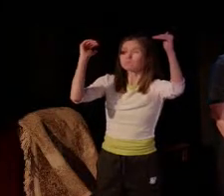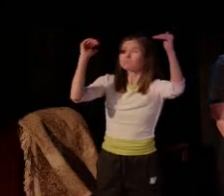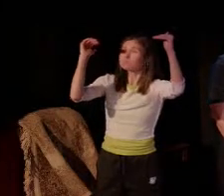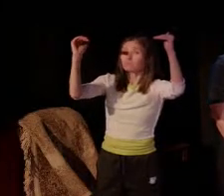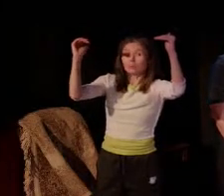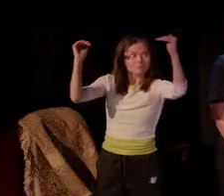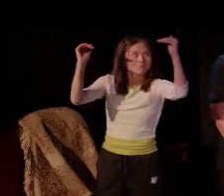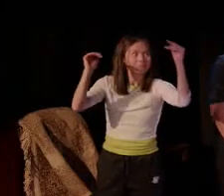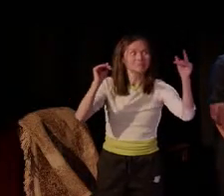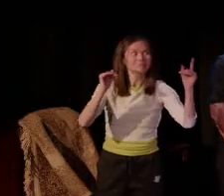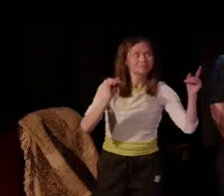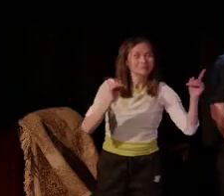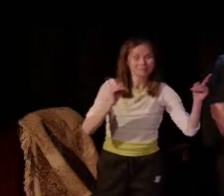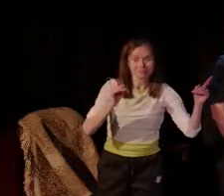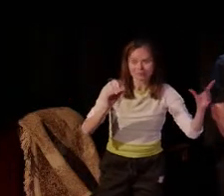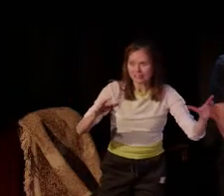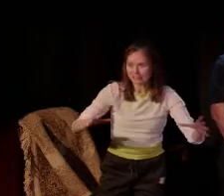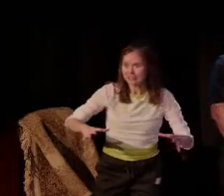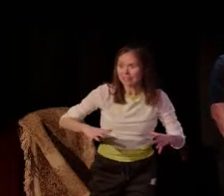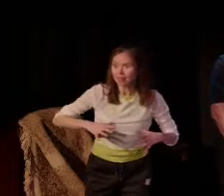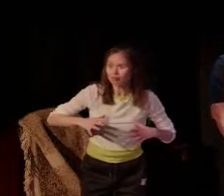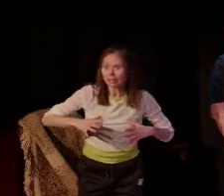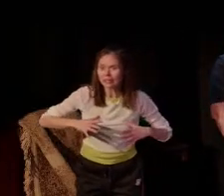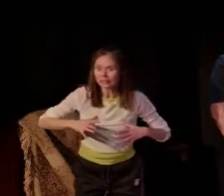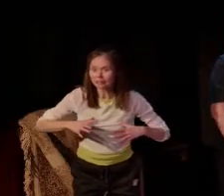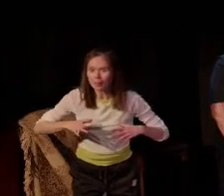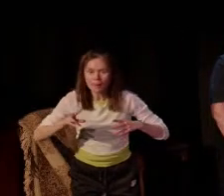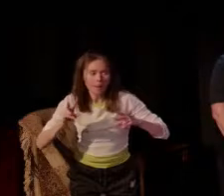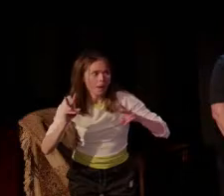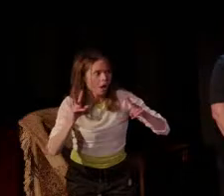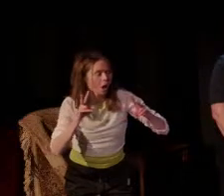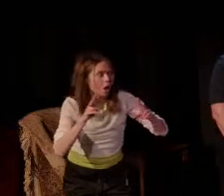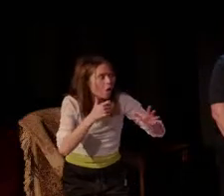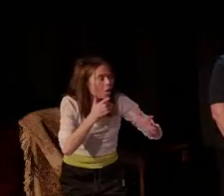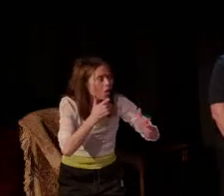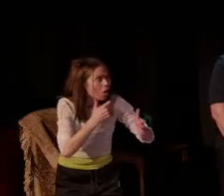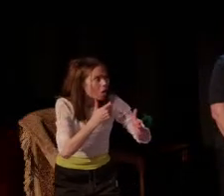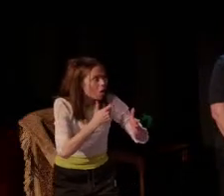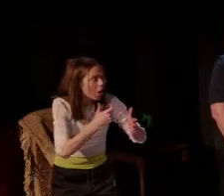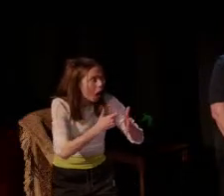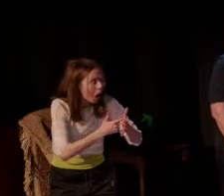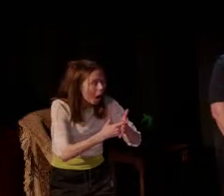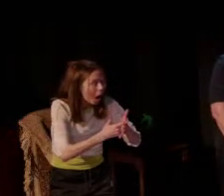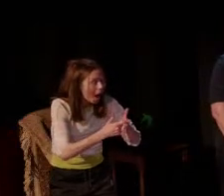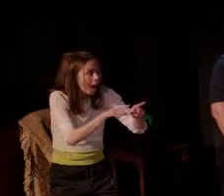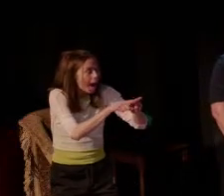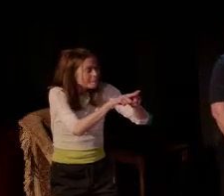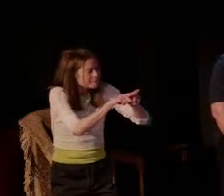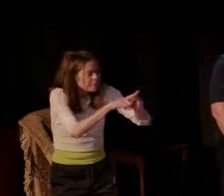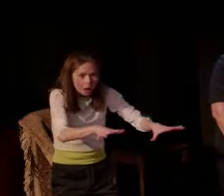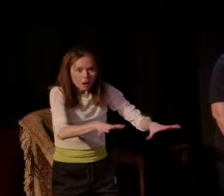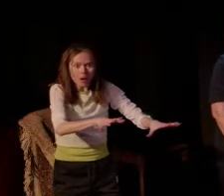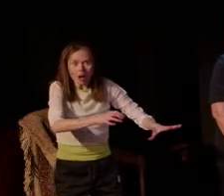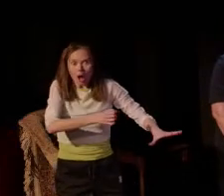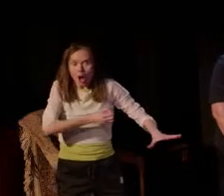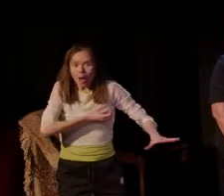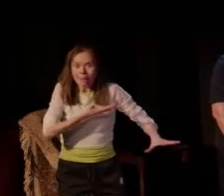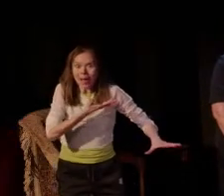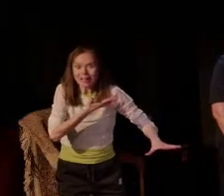Here it is. Prepare to see true life as closely mirrored as ever calm sleep mirrored